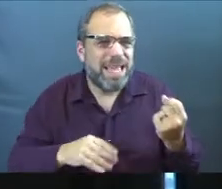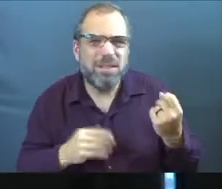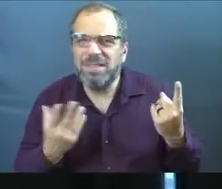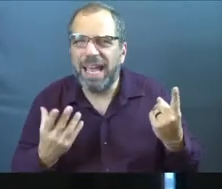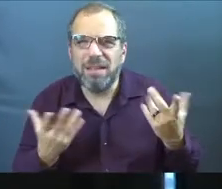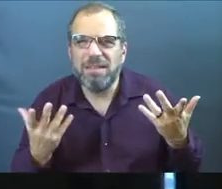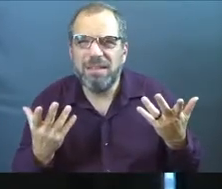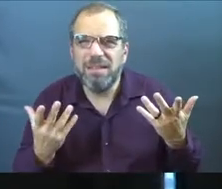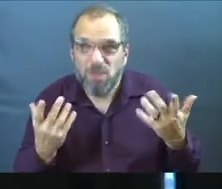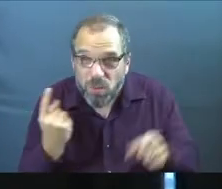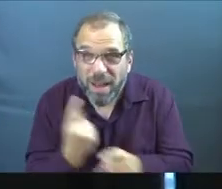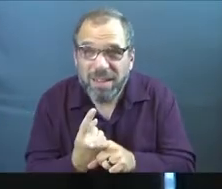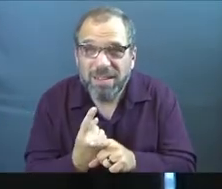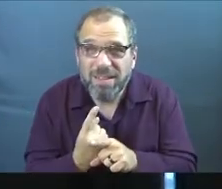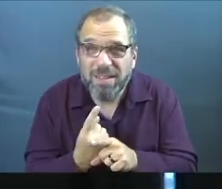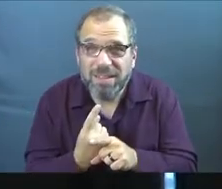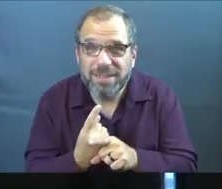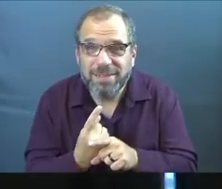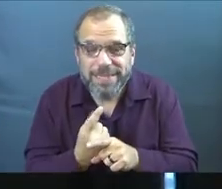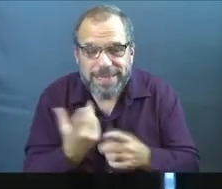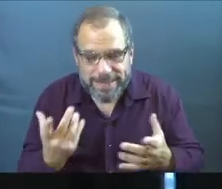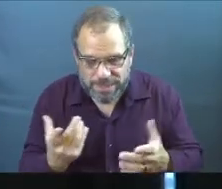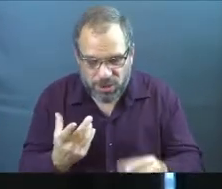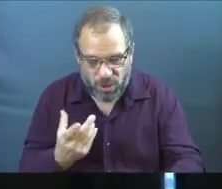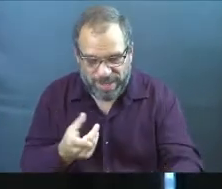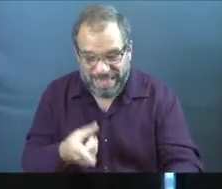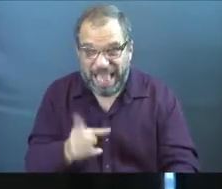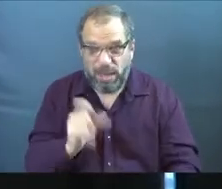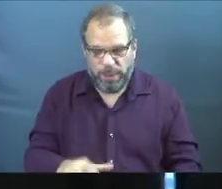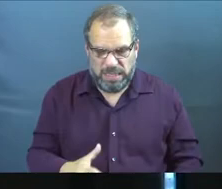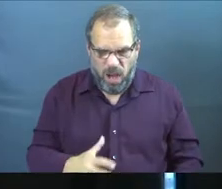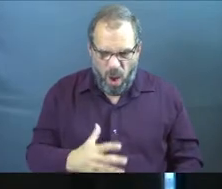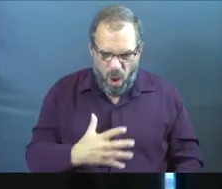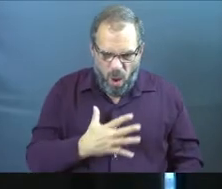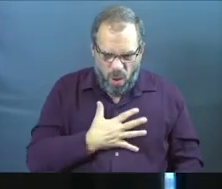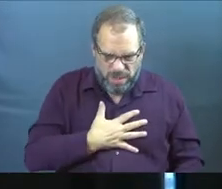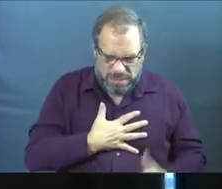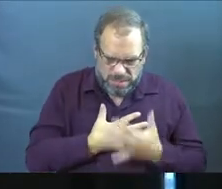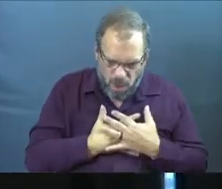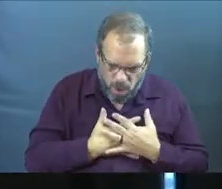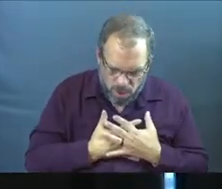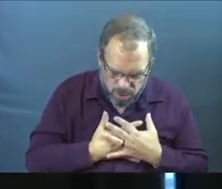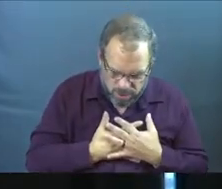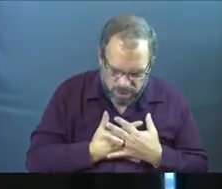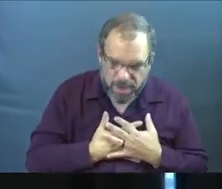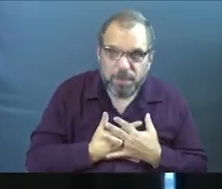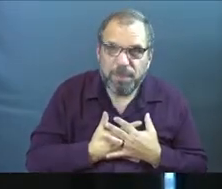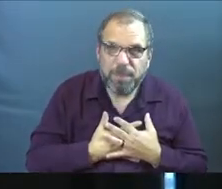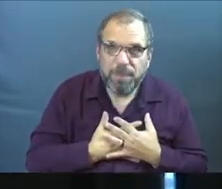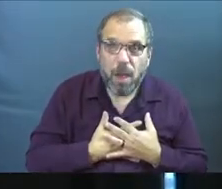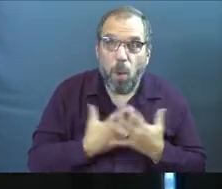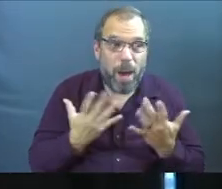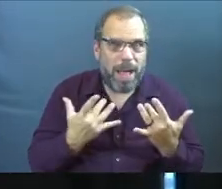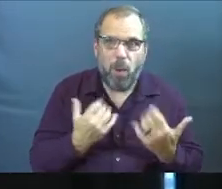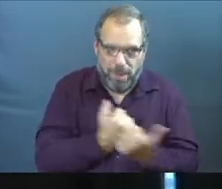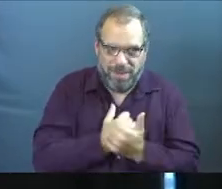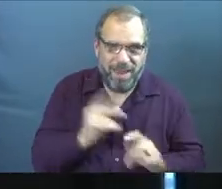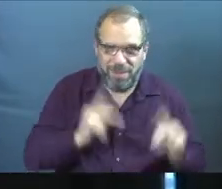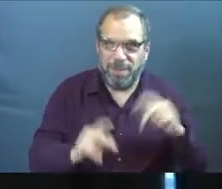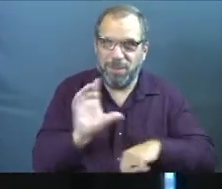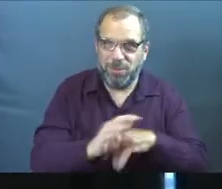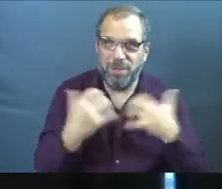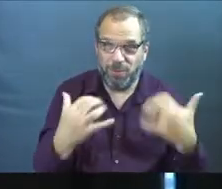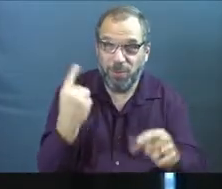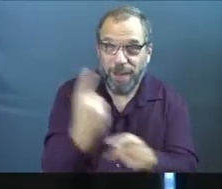imagine, right? The question like this, it breaks your heart. Because all we want, one, because we love our people,